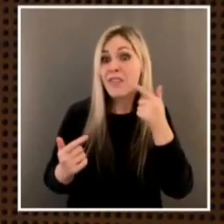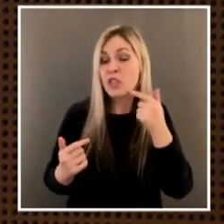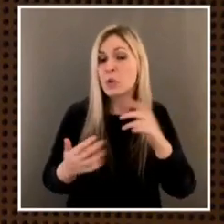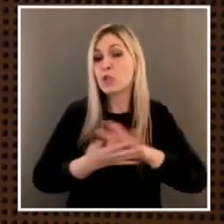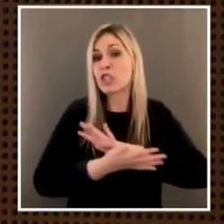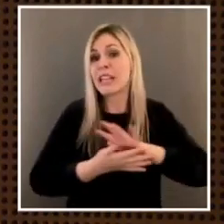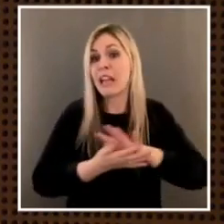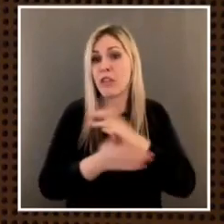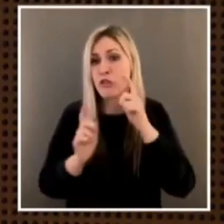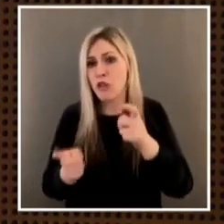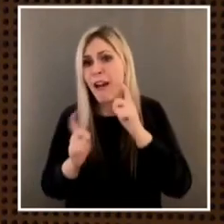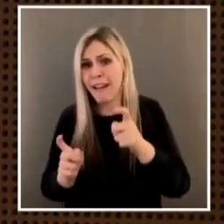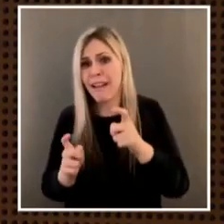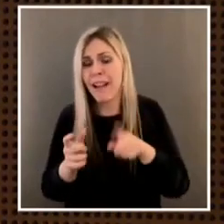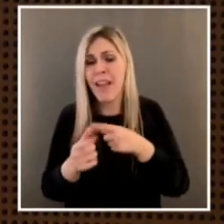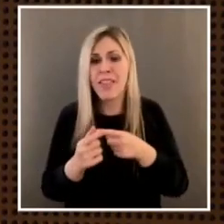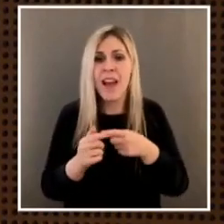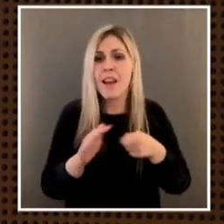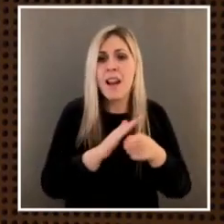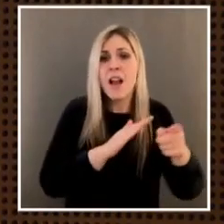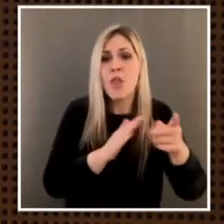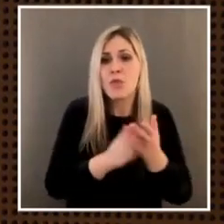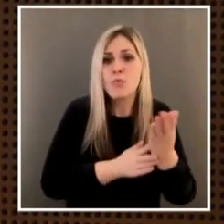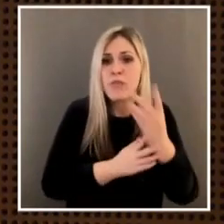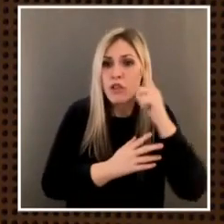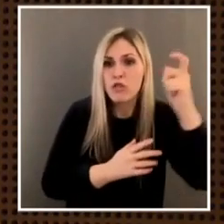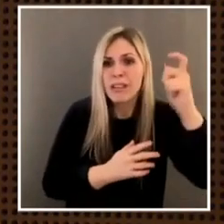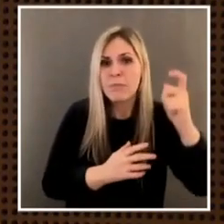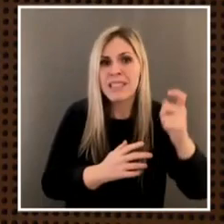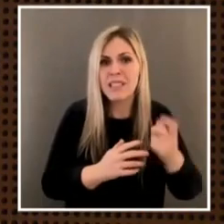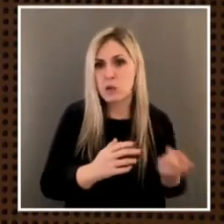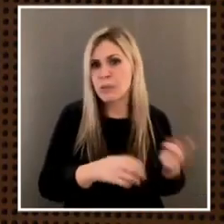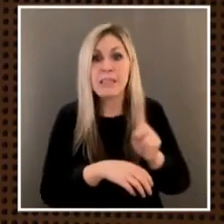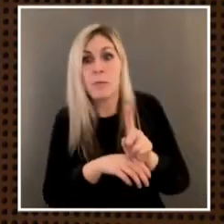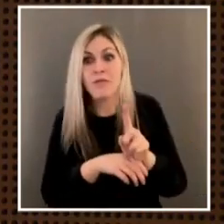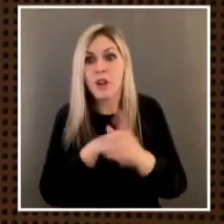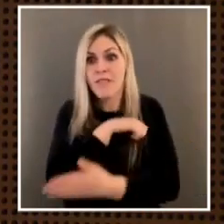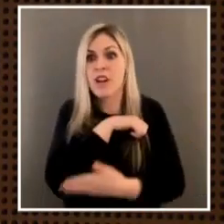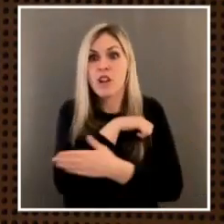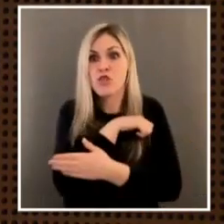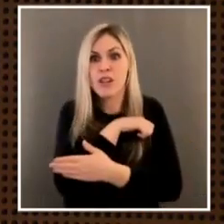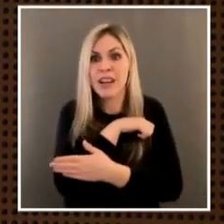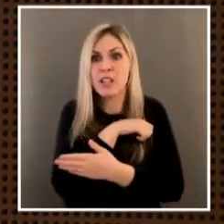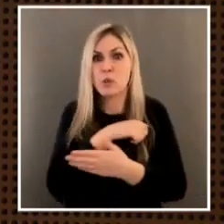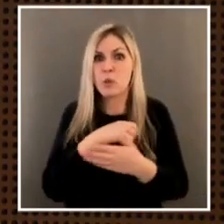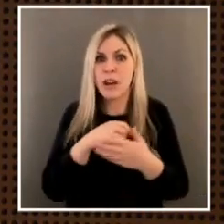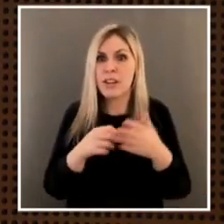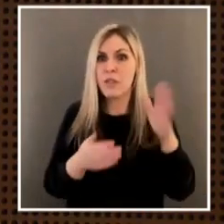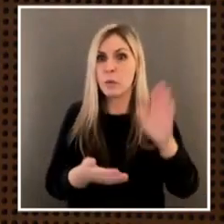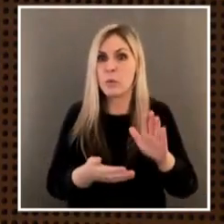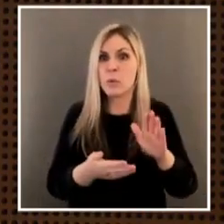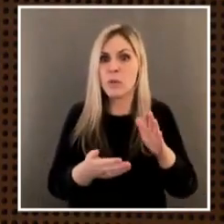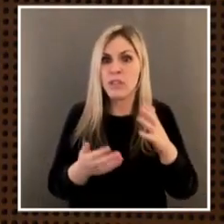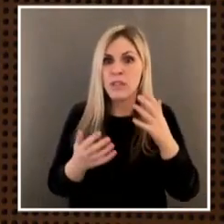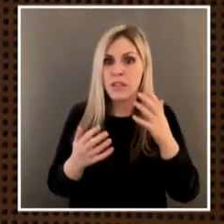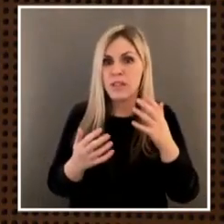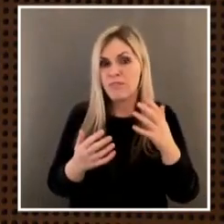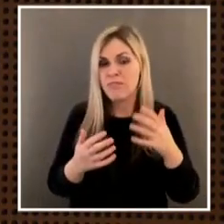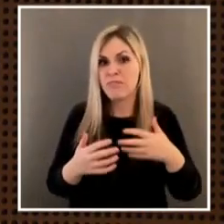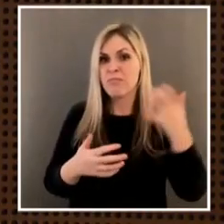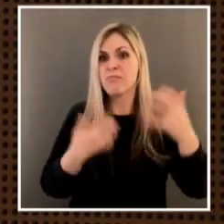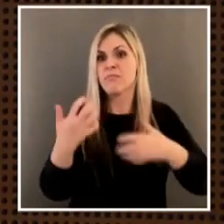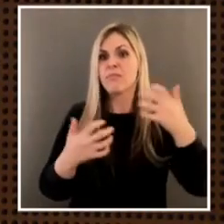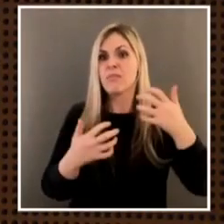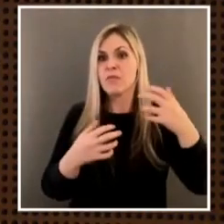their dreams and stepped and fetched a country to write the blues with screams. I understand their meaning.